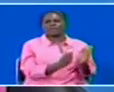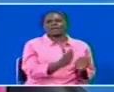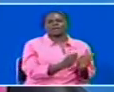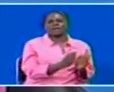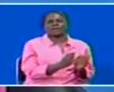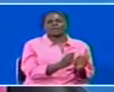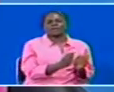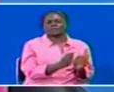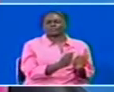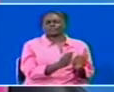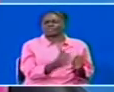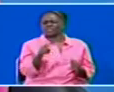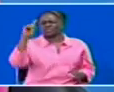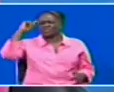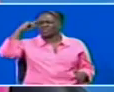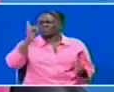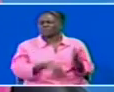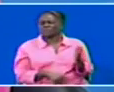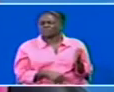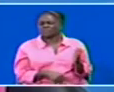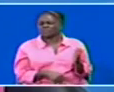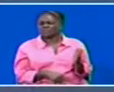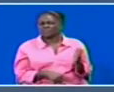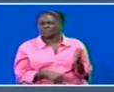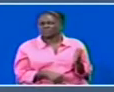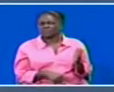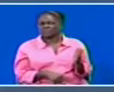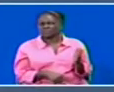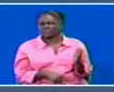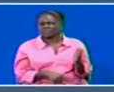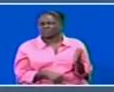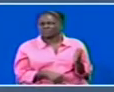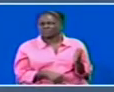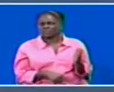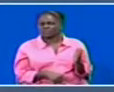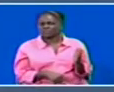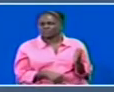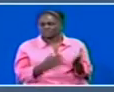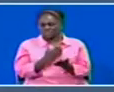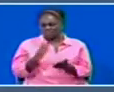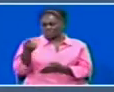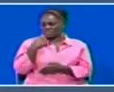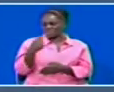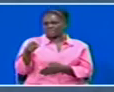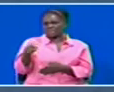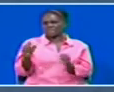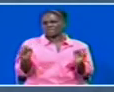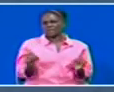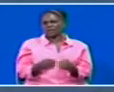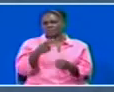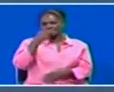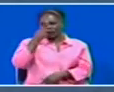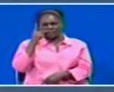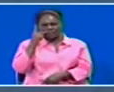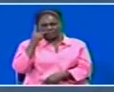Party. Prof, what do you think of that? And we'll get to IBC's response in just a moment. Some Kenyans were saying, well, if this is happening with Kalonzo